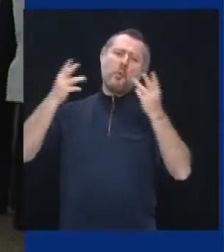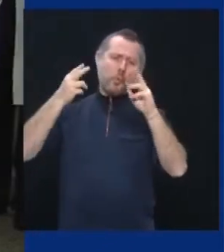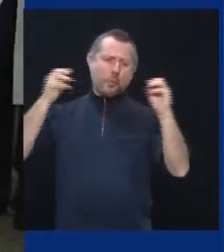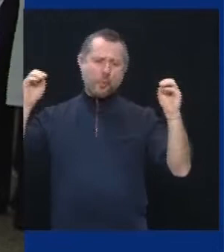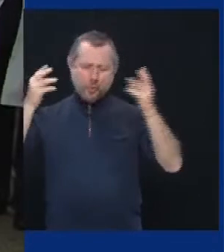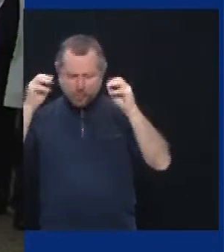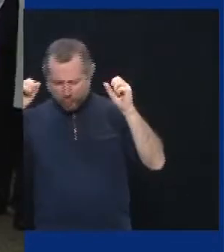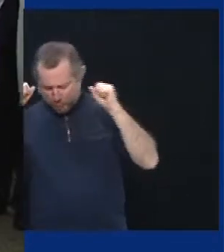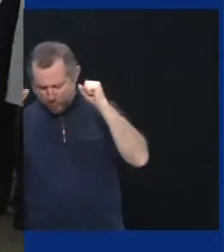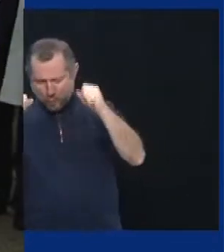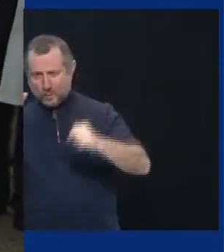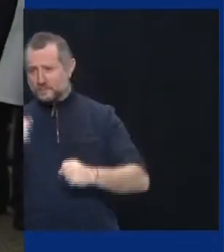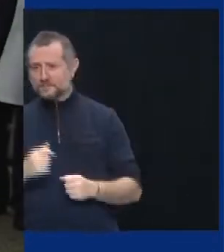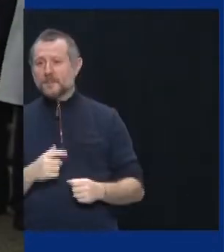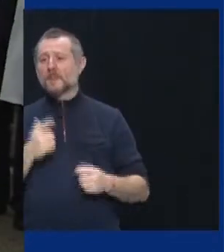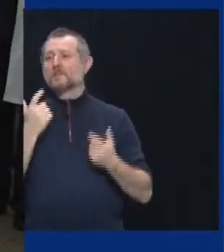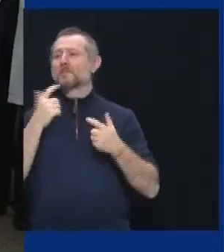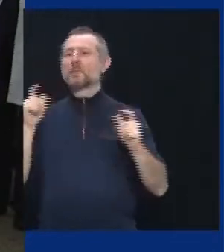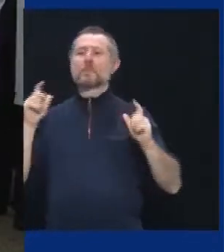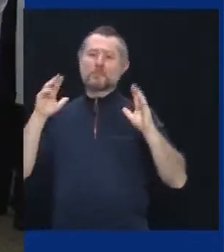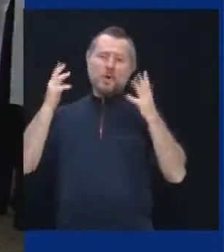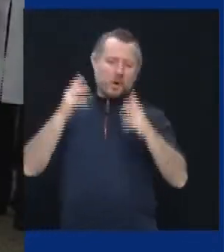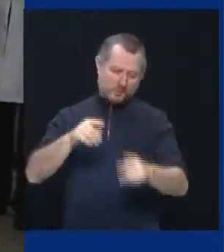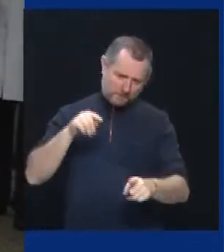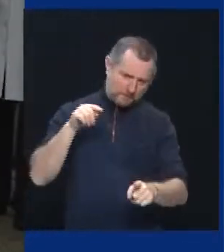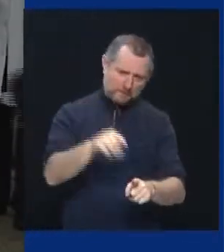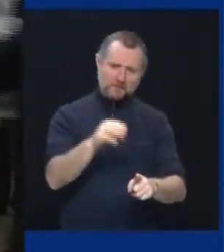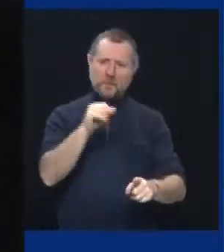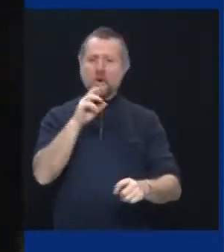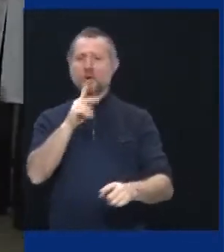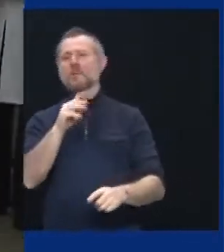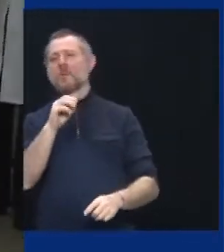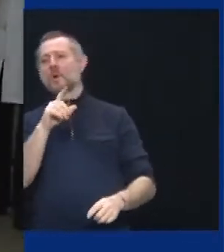And give a big round of applause to Mark Morial. Thank you.